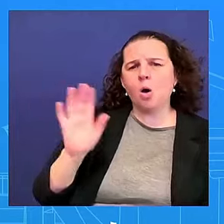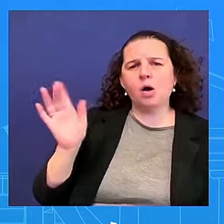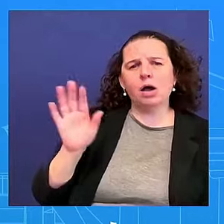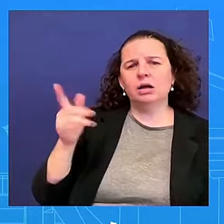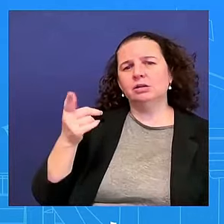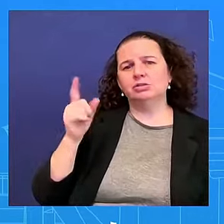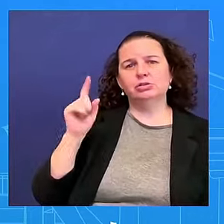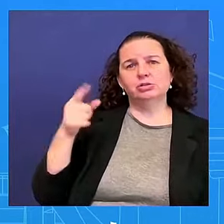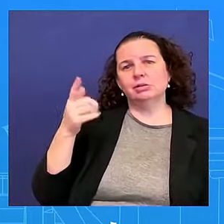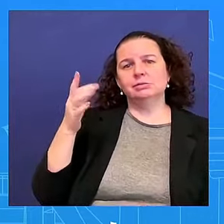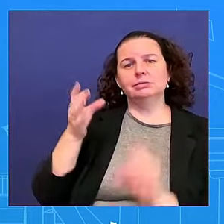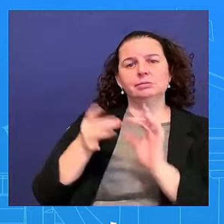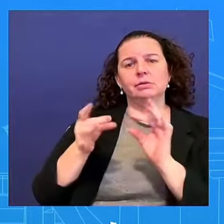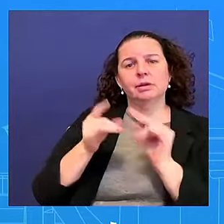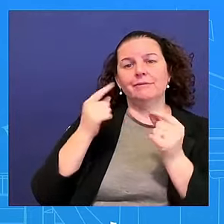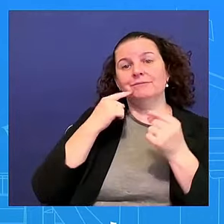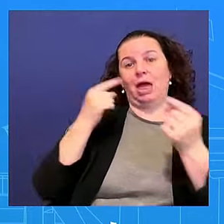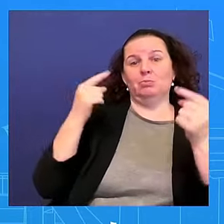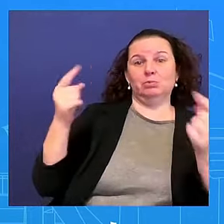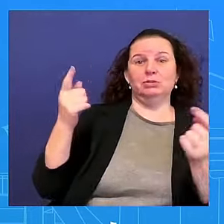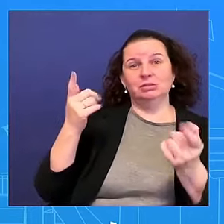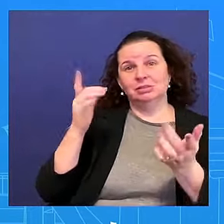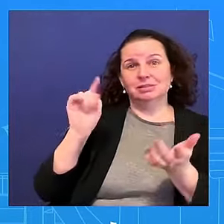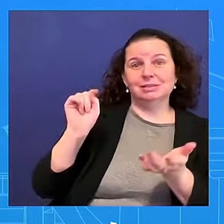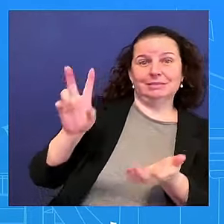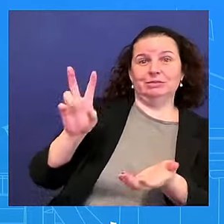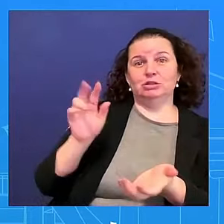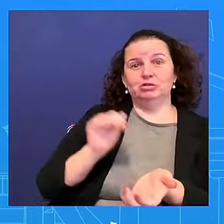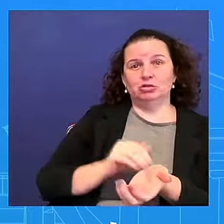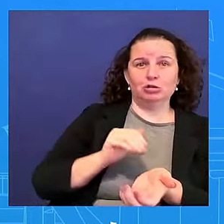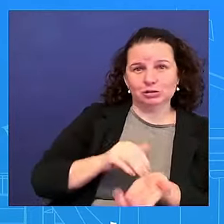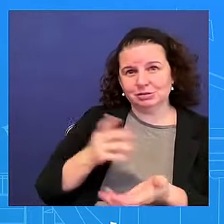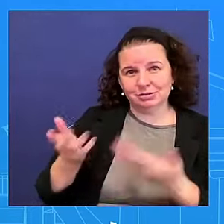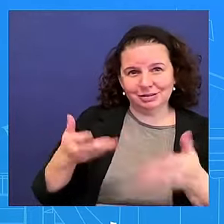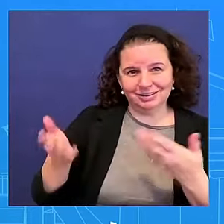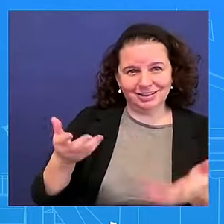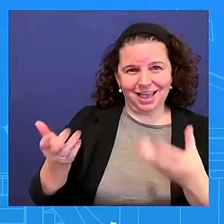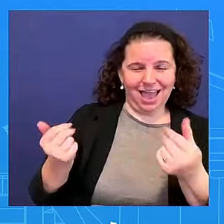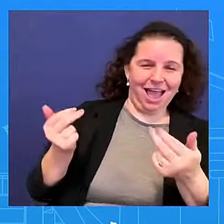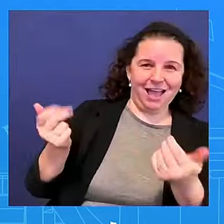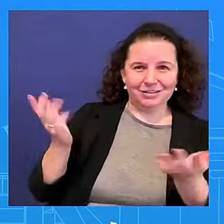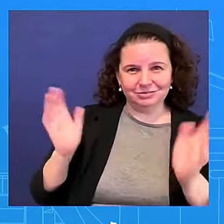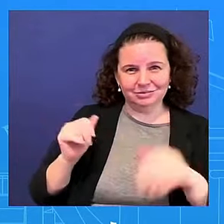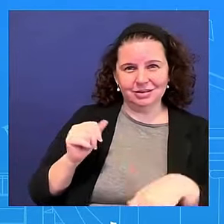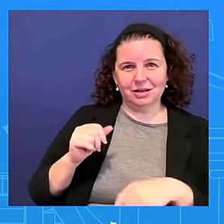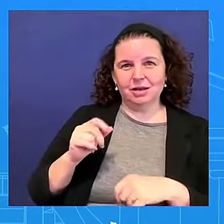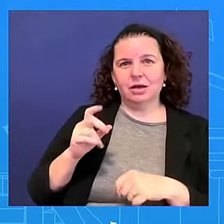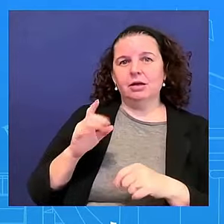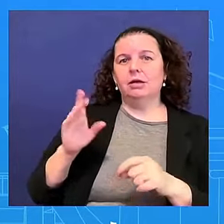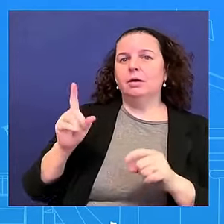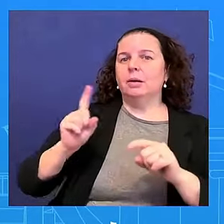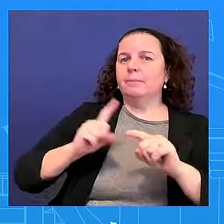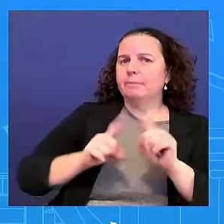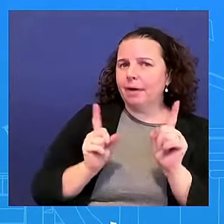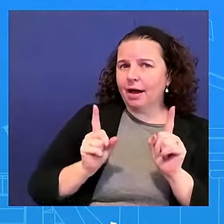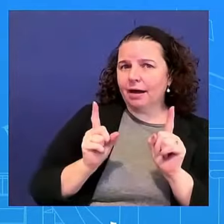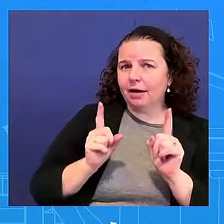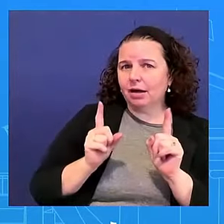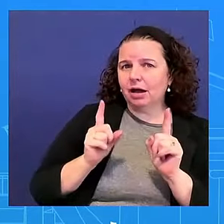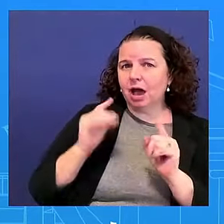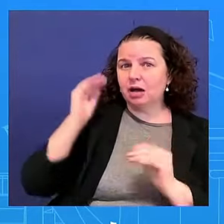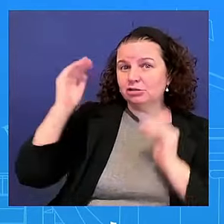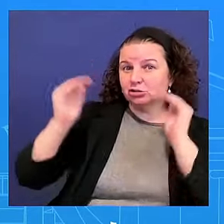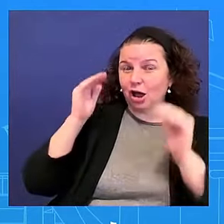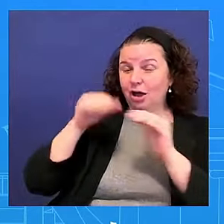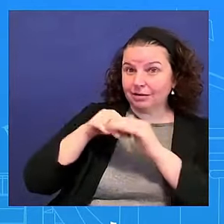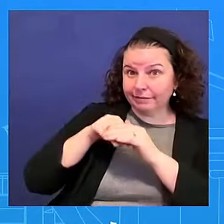scary. But I know that, especially as adults get into their 80s, health conditions can pop up more than